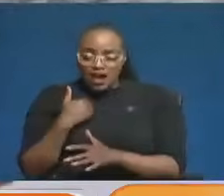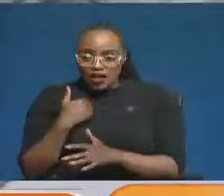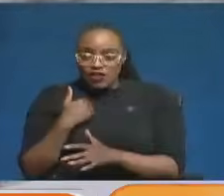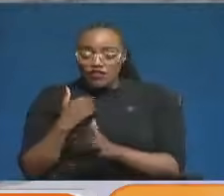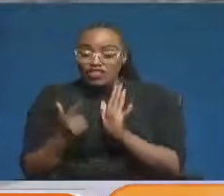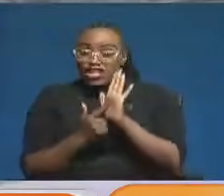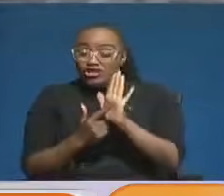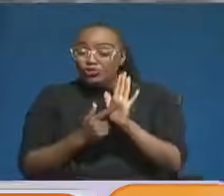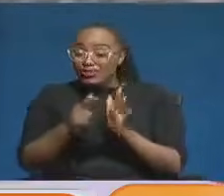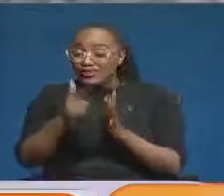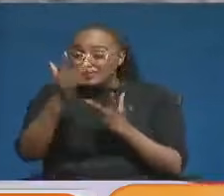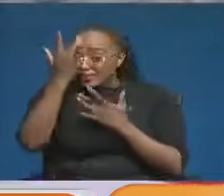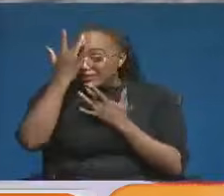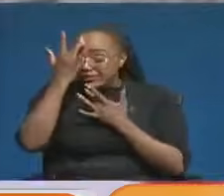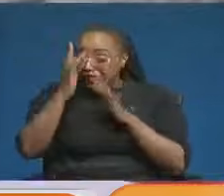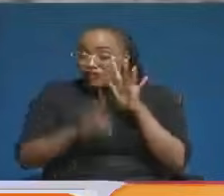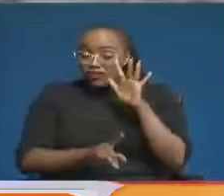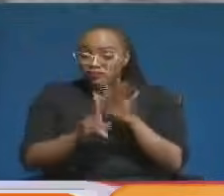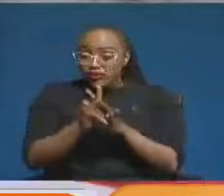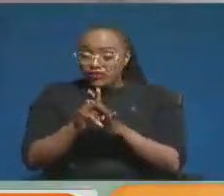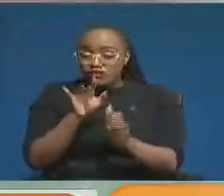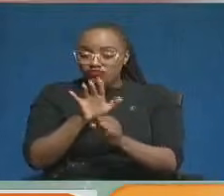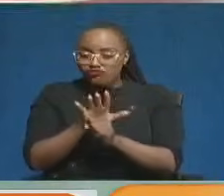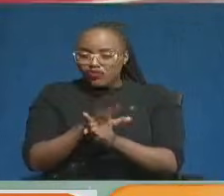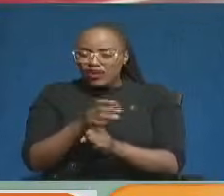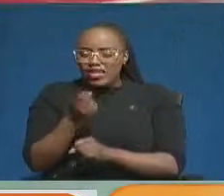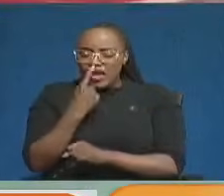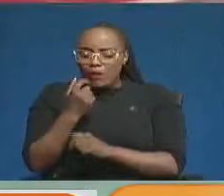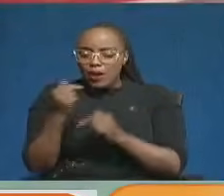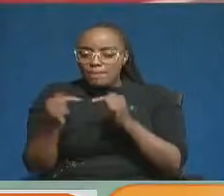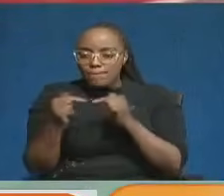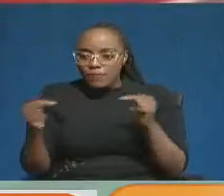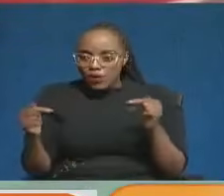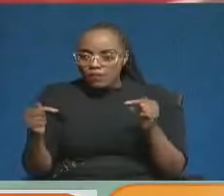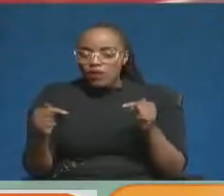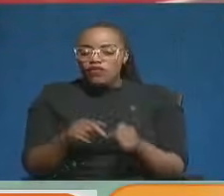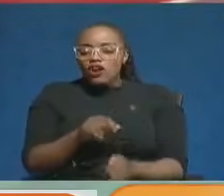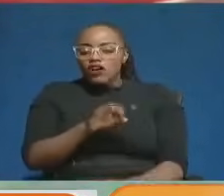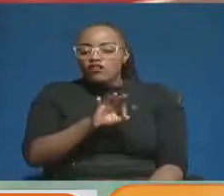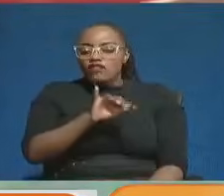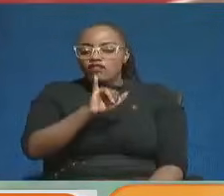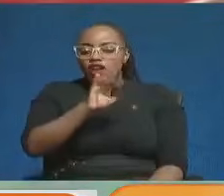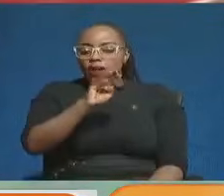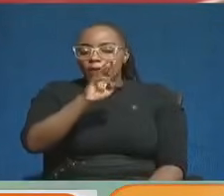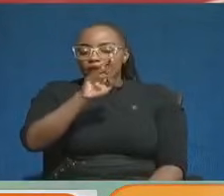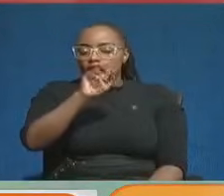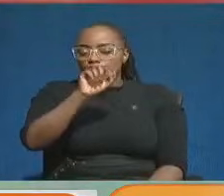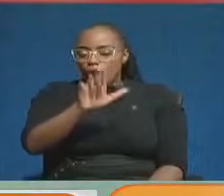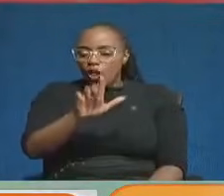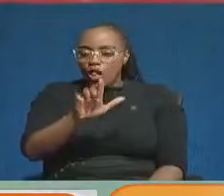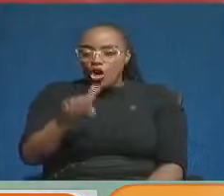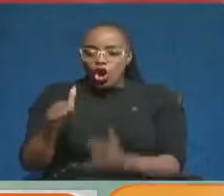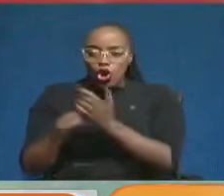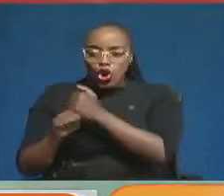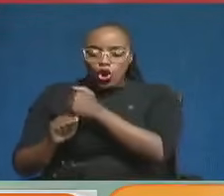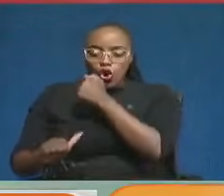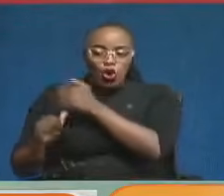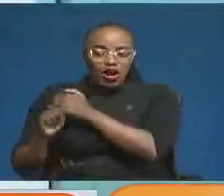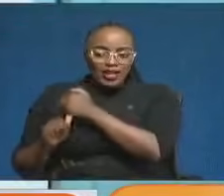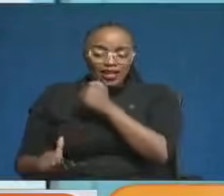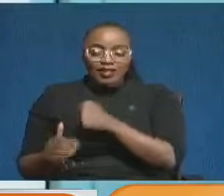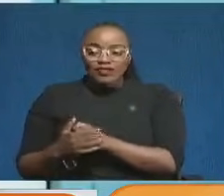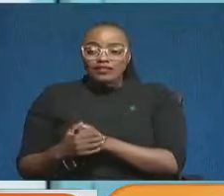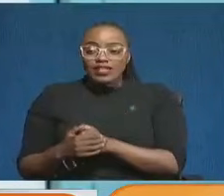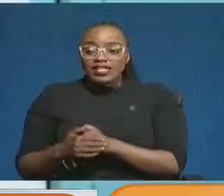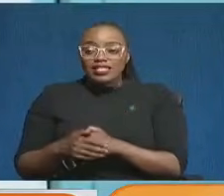showed that the disease was caused by a multi-drug-resistant strain of Vibrio cholera. It's now expensive to manage